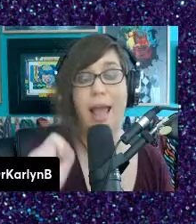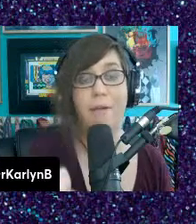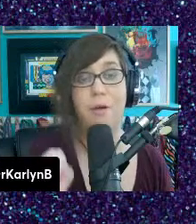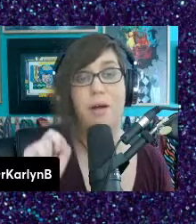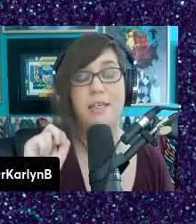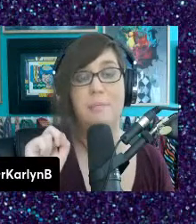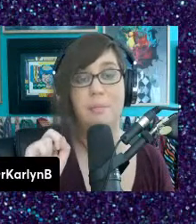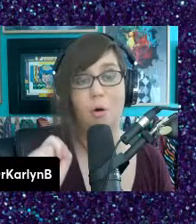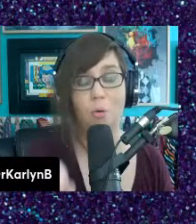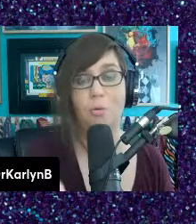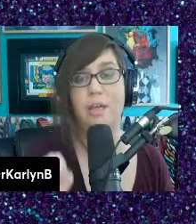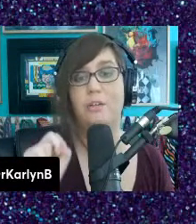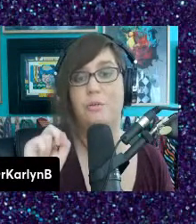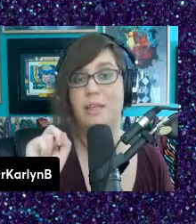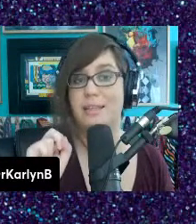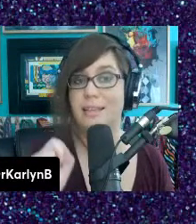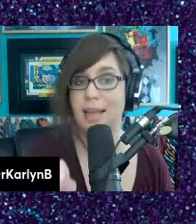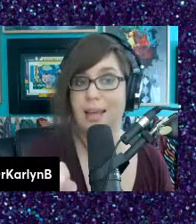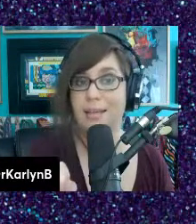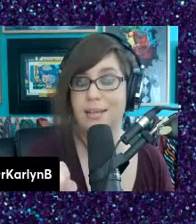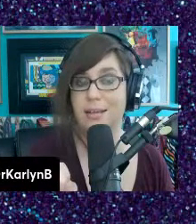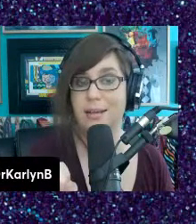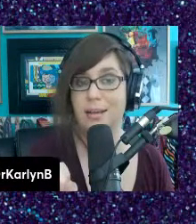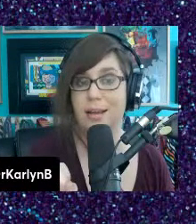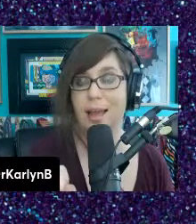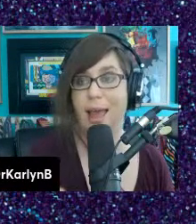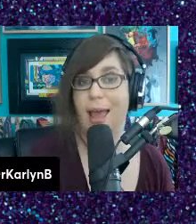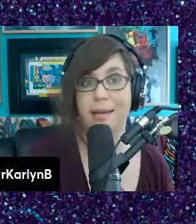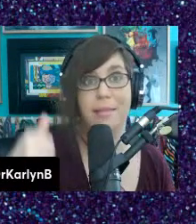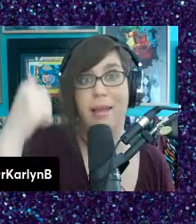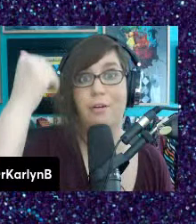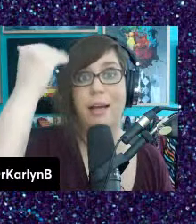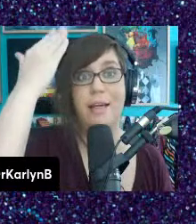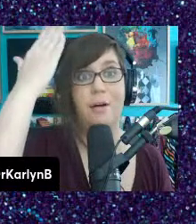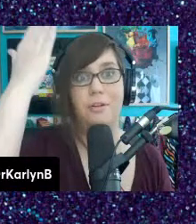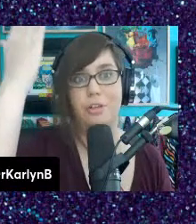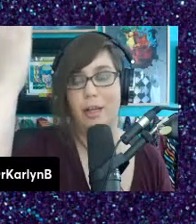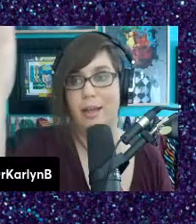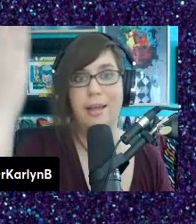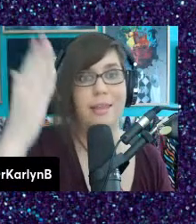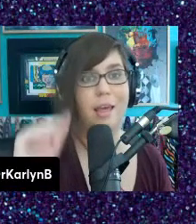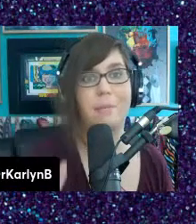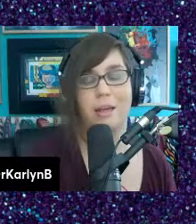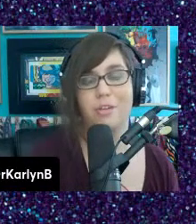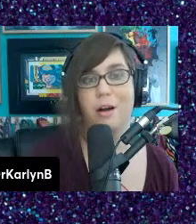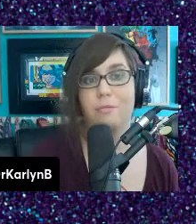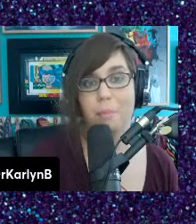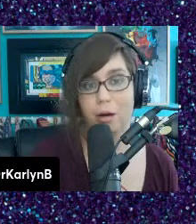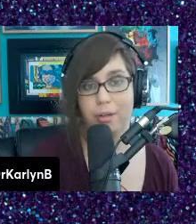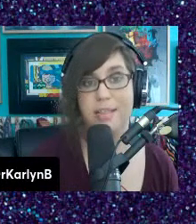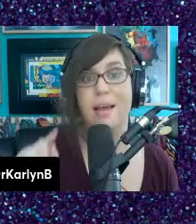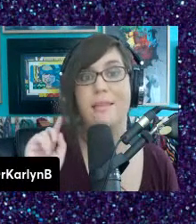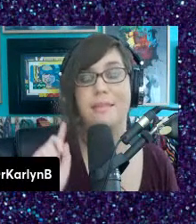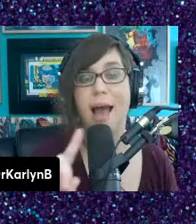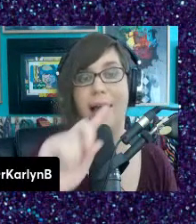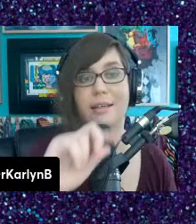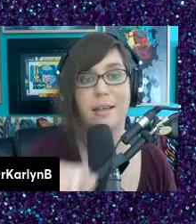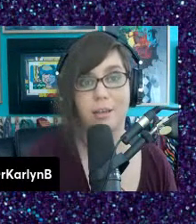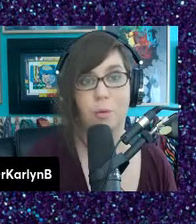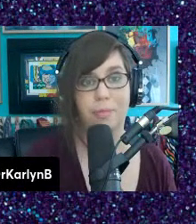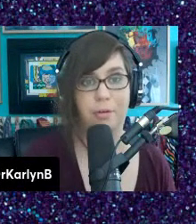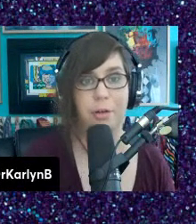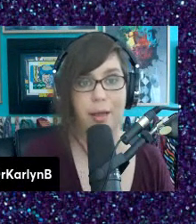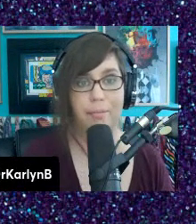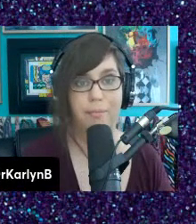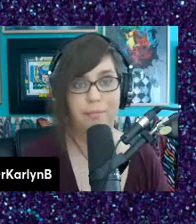they want everyone to be beholden to the state and their ideology in the image of Marx. That